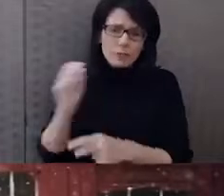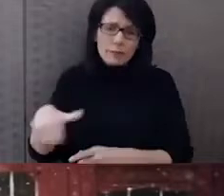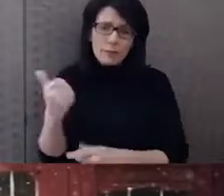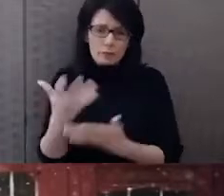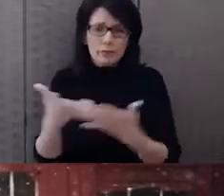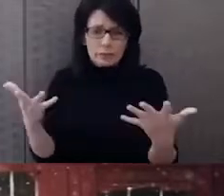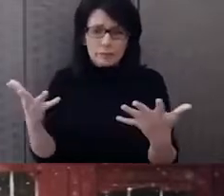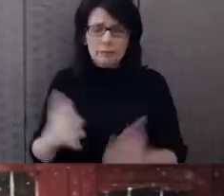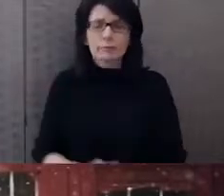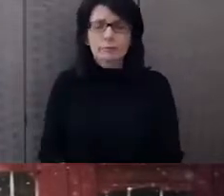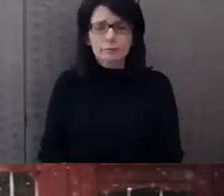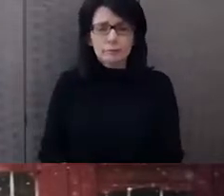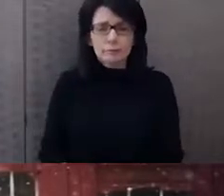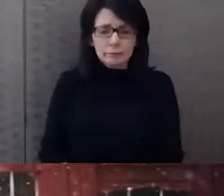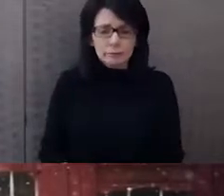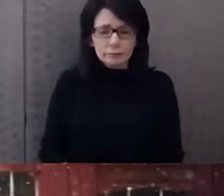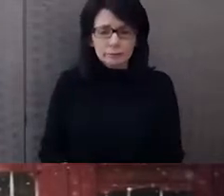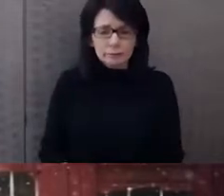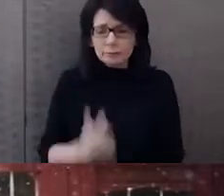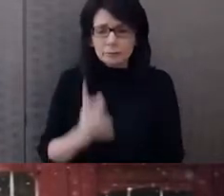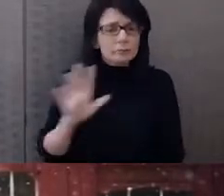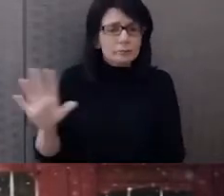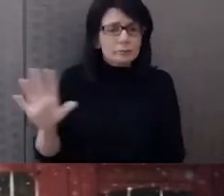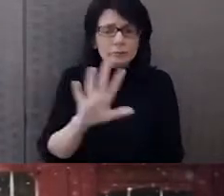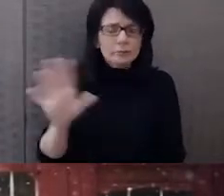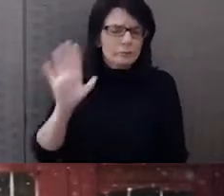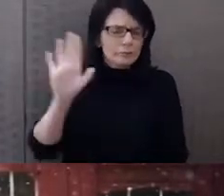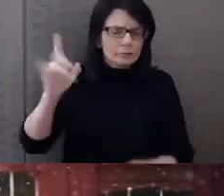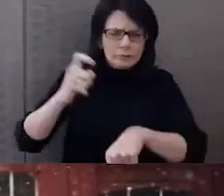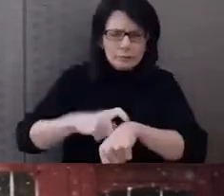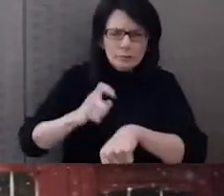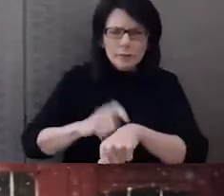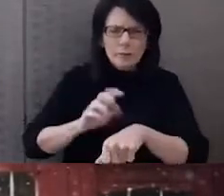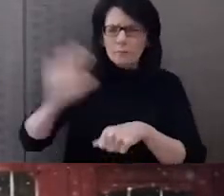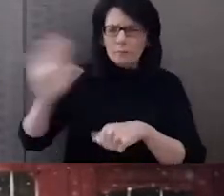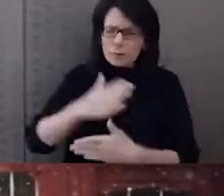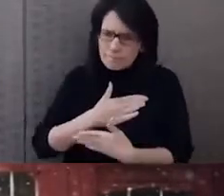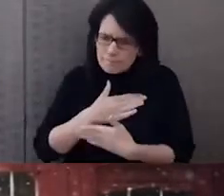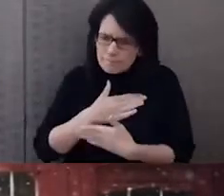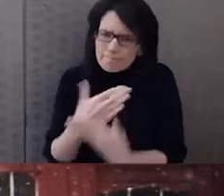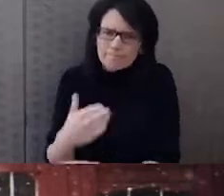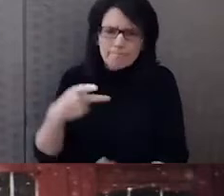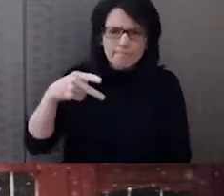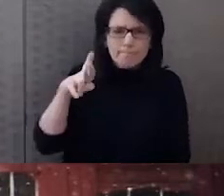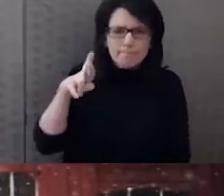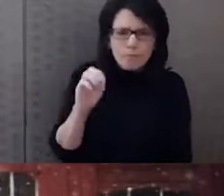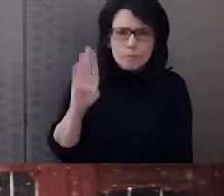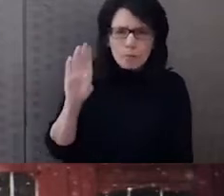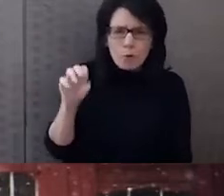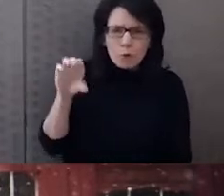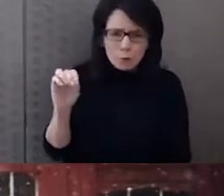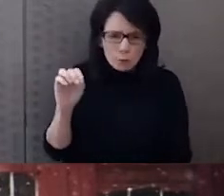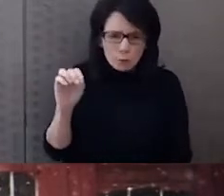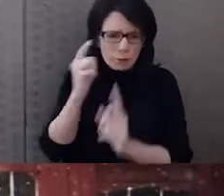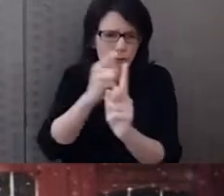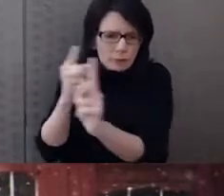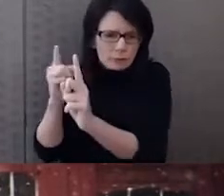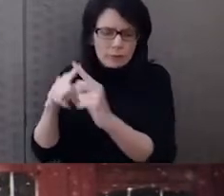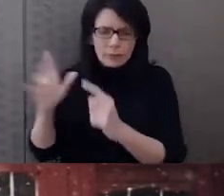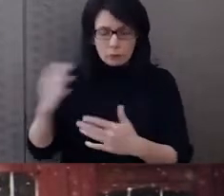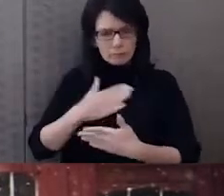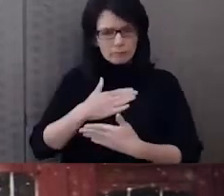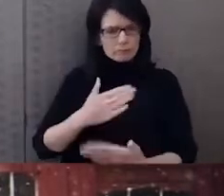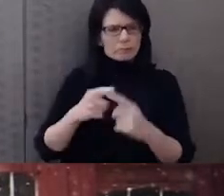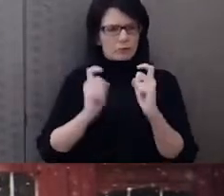So all of you, with your time, your pro bono efforts, your outreach to elected officials, and your generosity